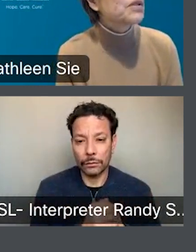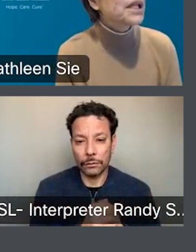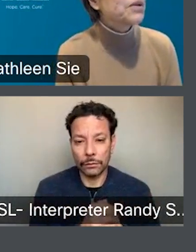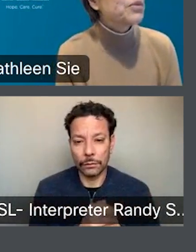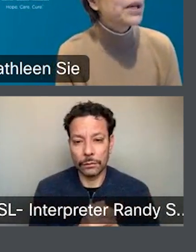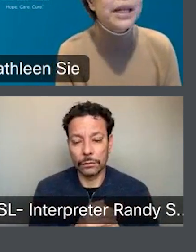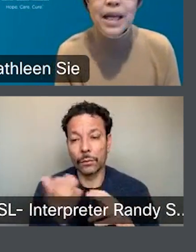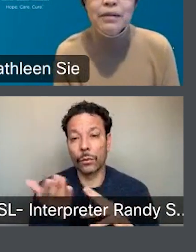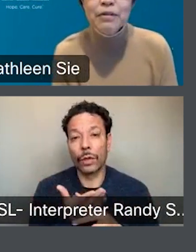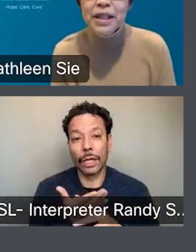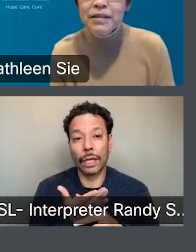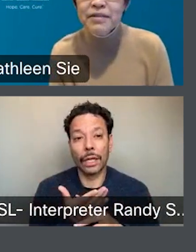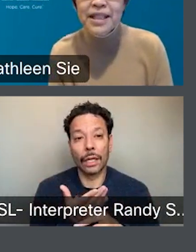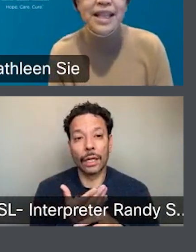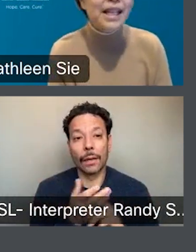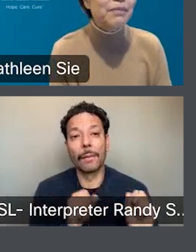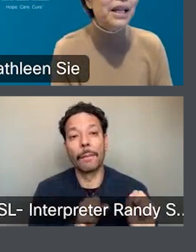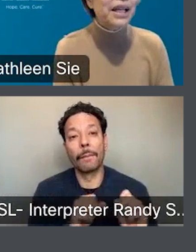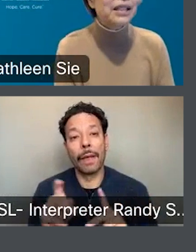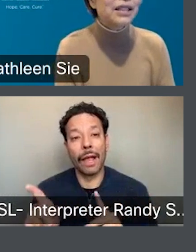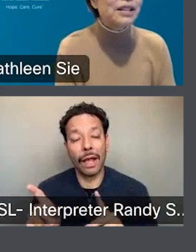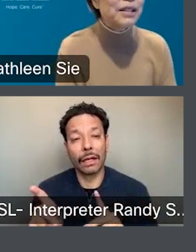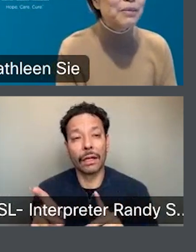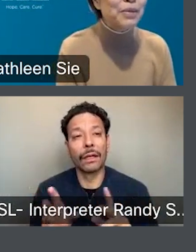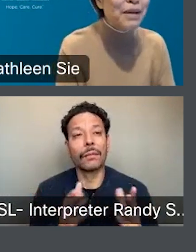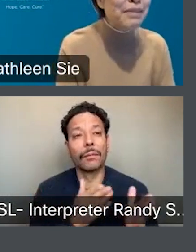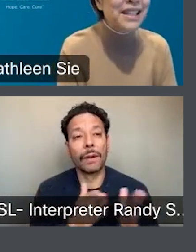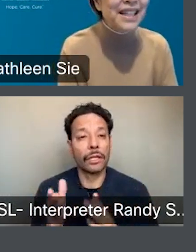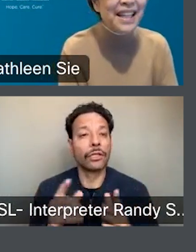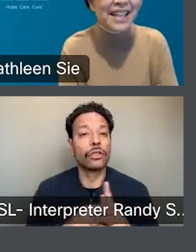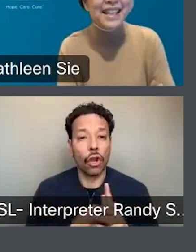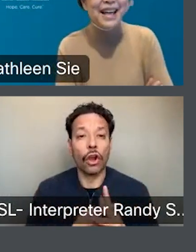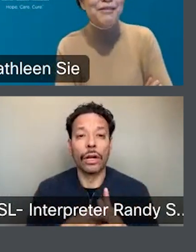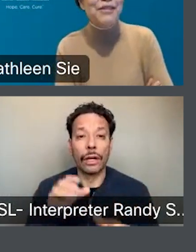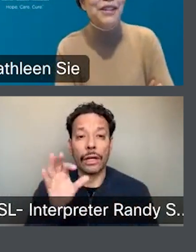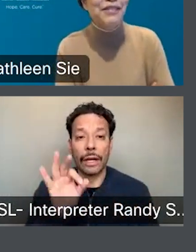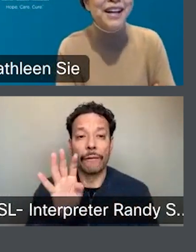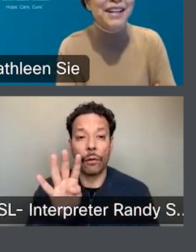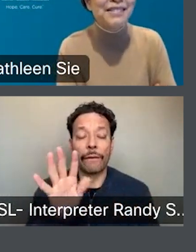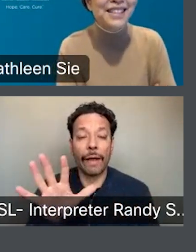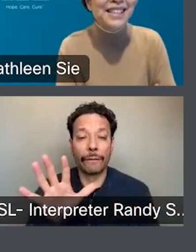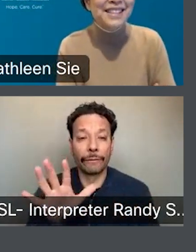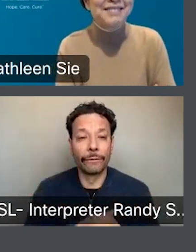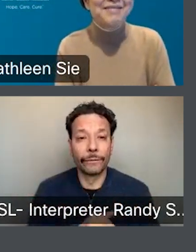reconvene and plan on starting promptly at 9:45.